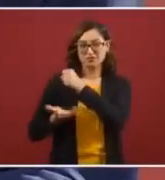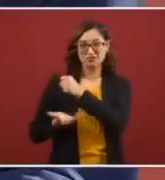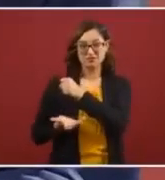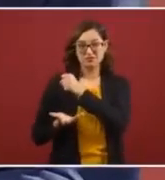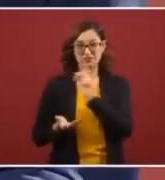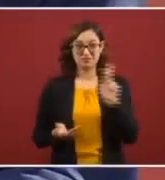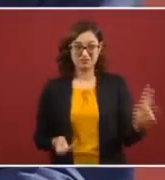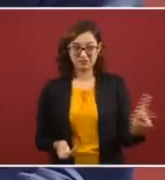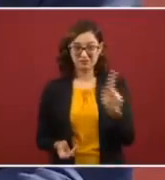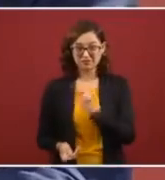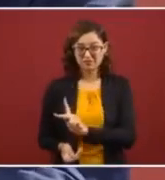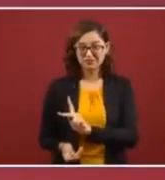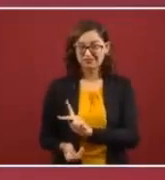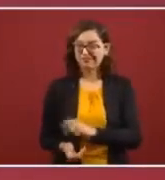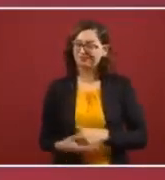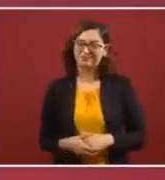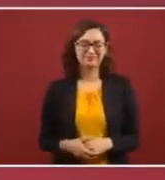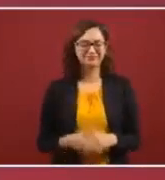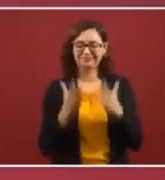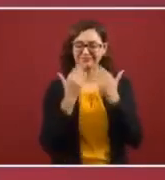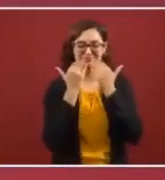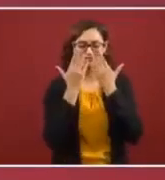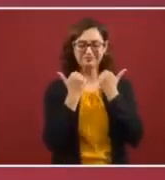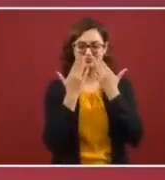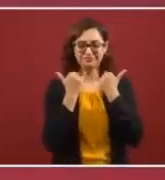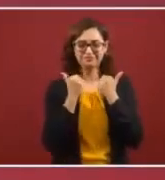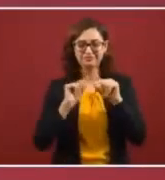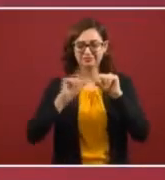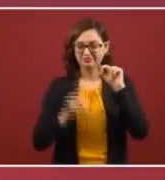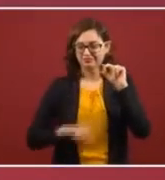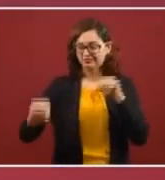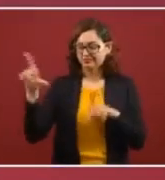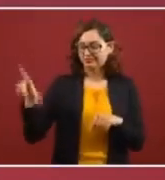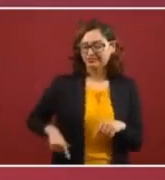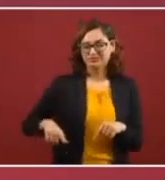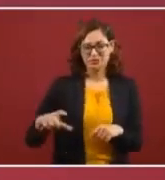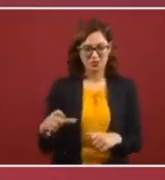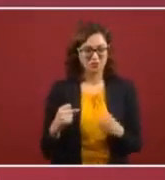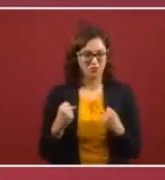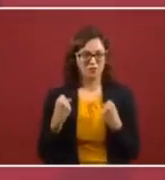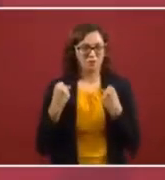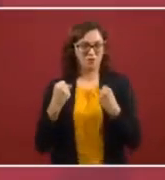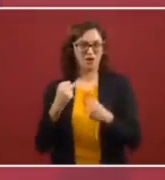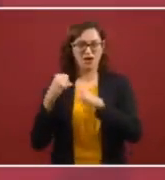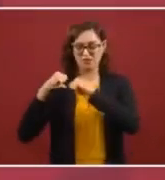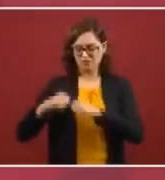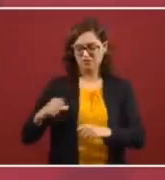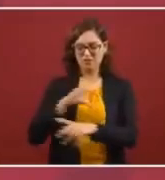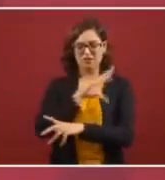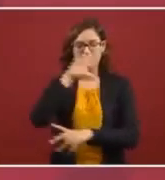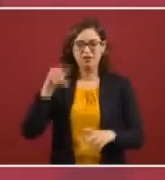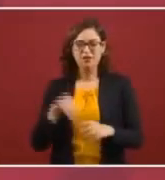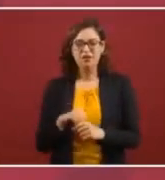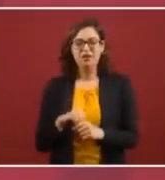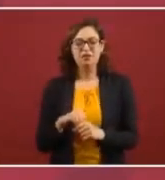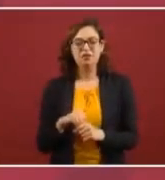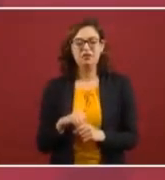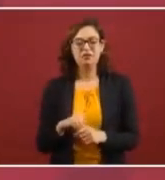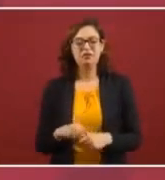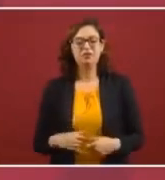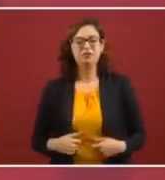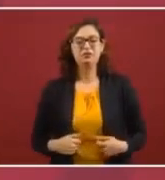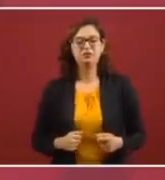tenga más poder that el has Estado. More power than the state. No es nada más because it's not just a